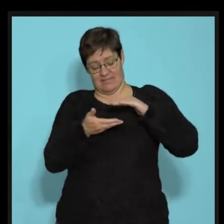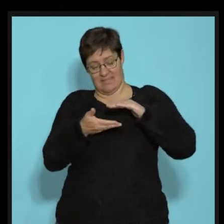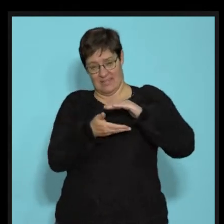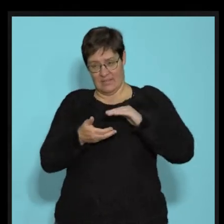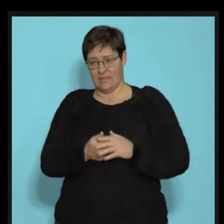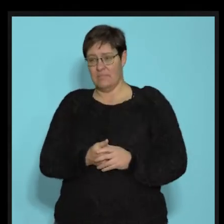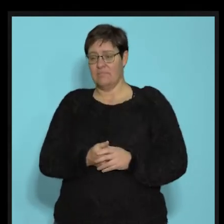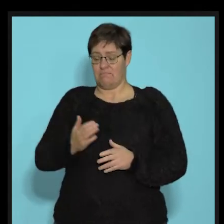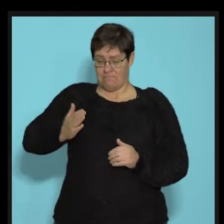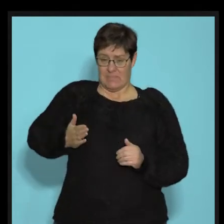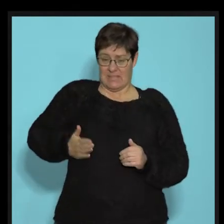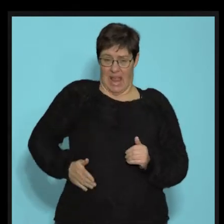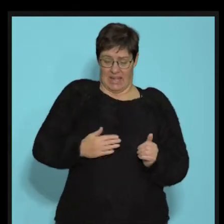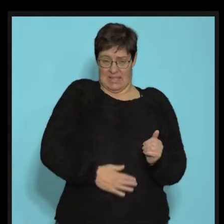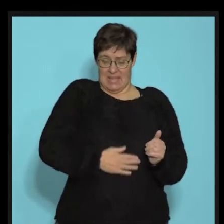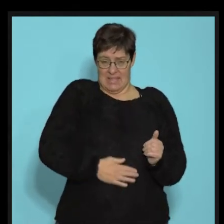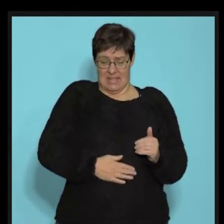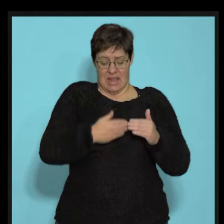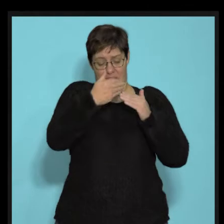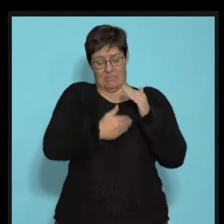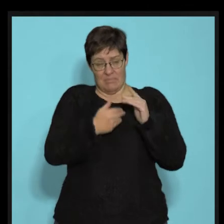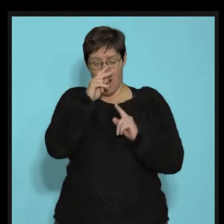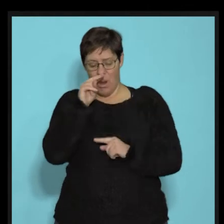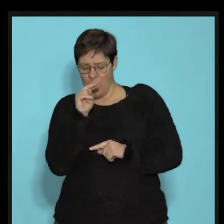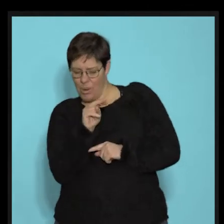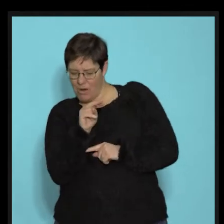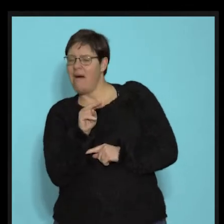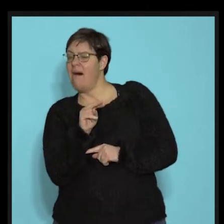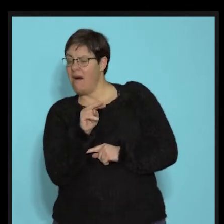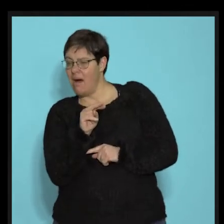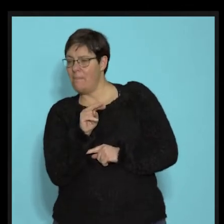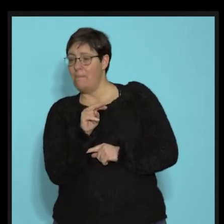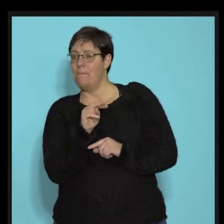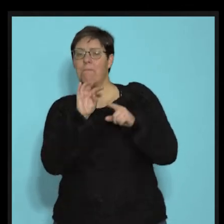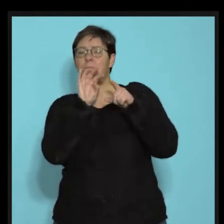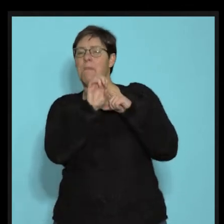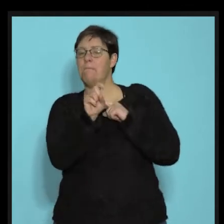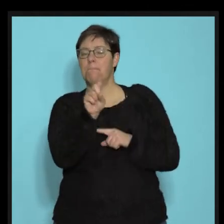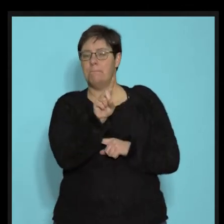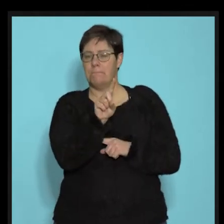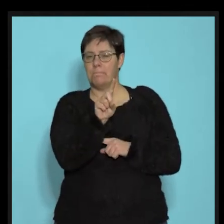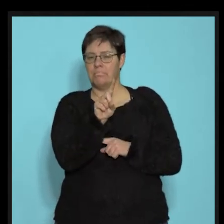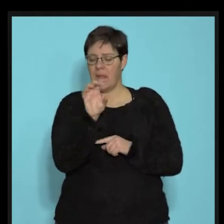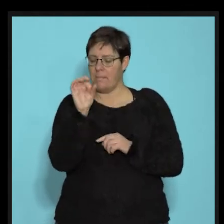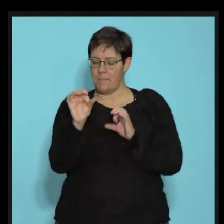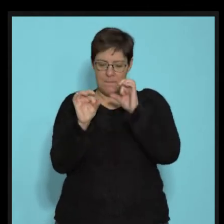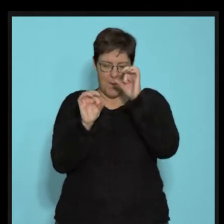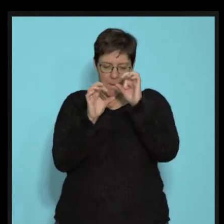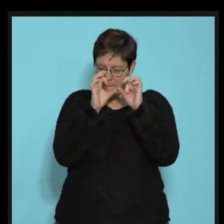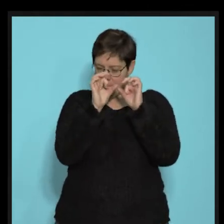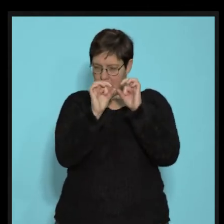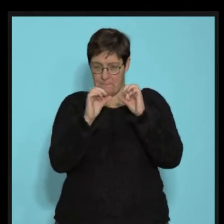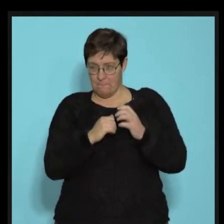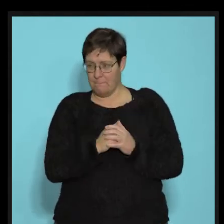the abdomen, if you look very carefully, all right, are what we call spiracles. Okay, here we